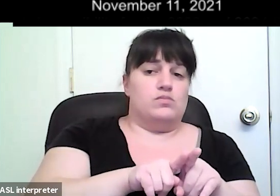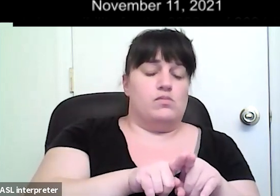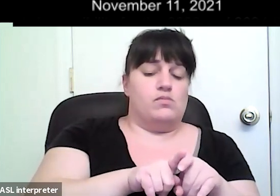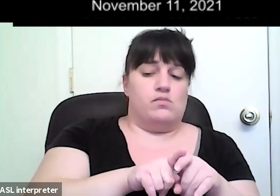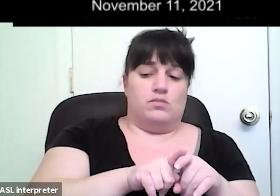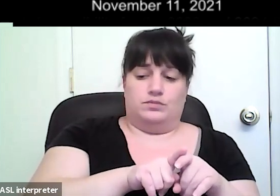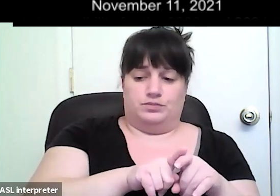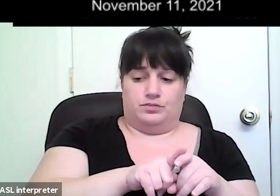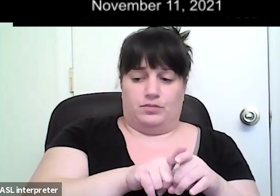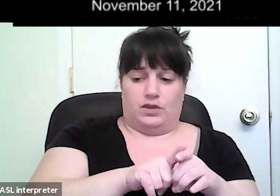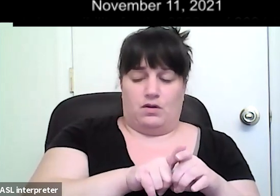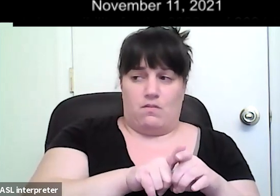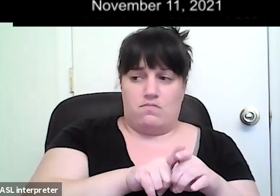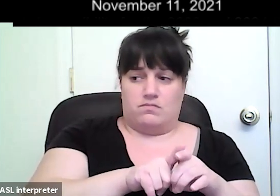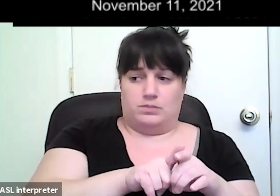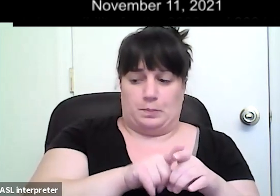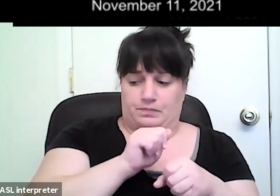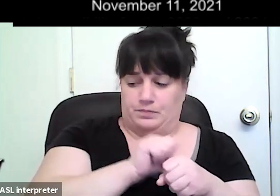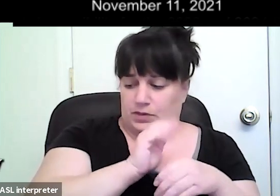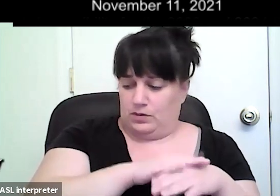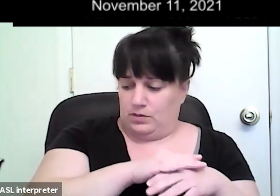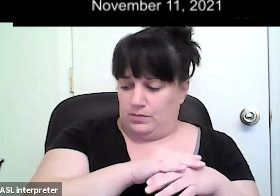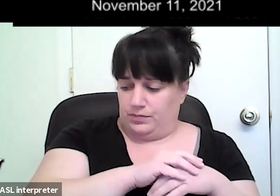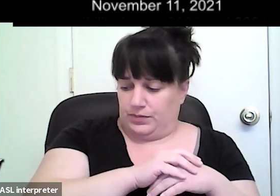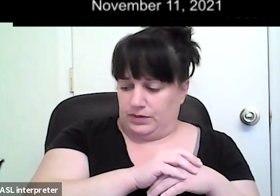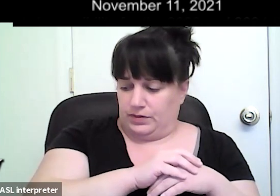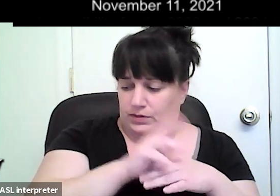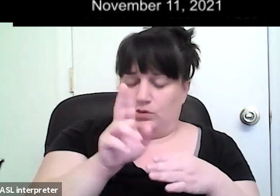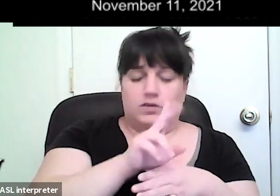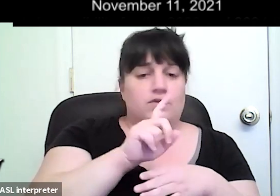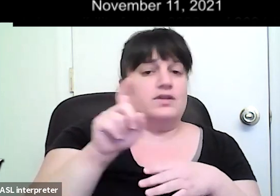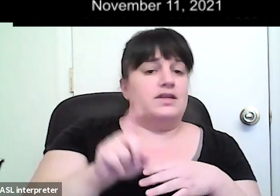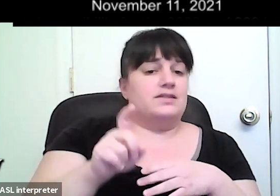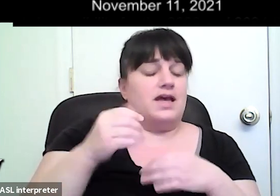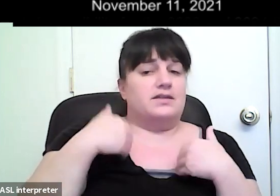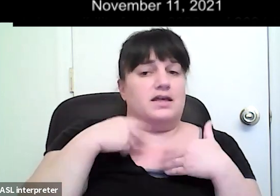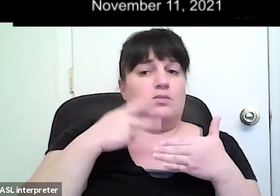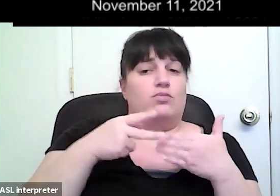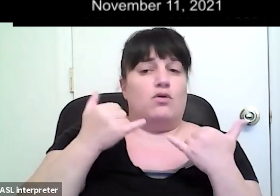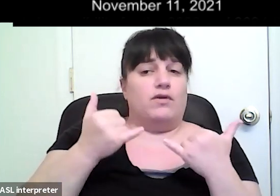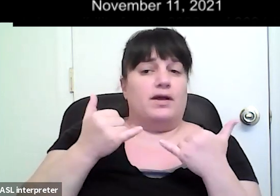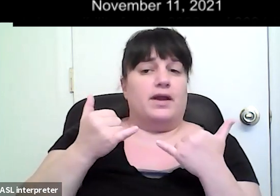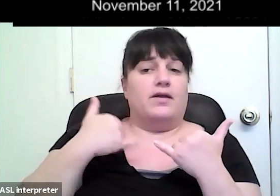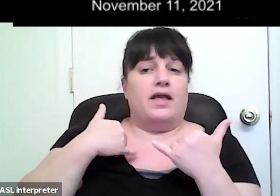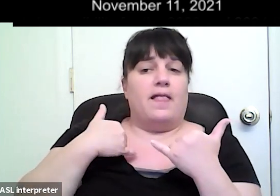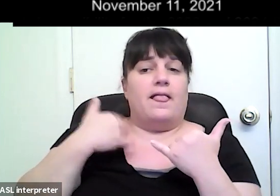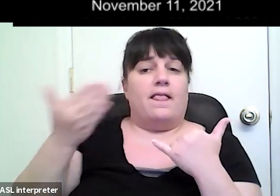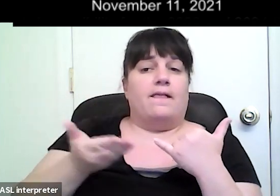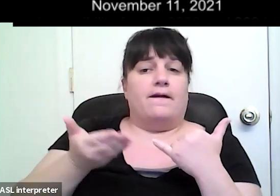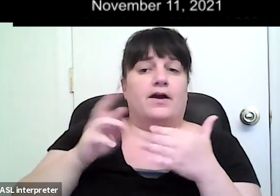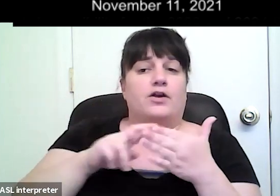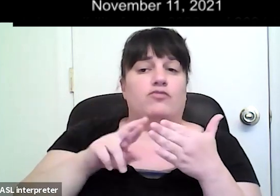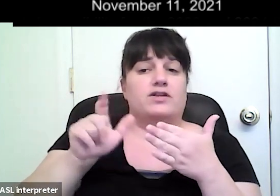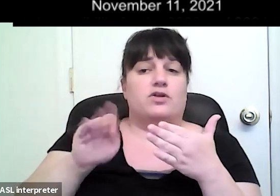working on the University of Texas actually has a program right now where they've hired a research